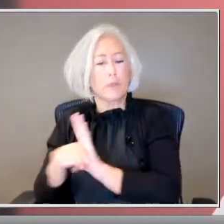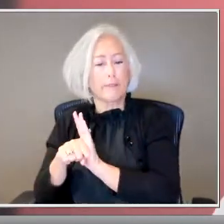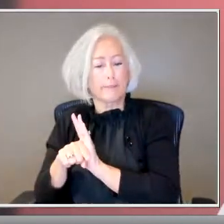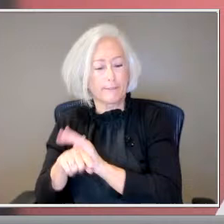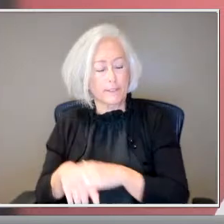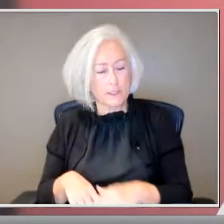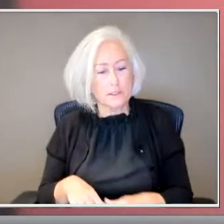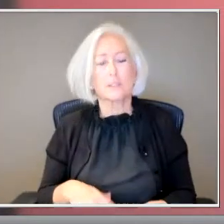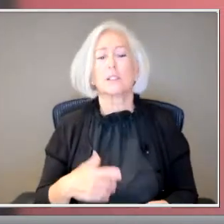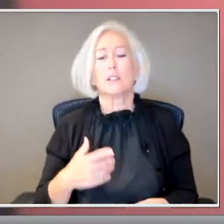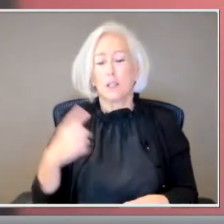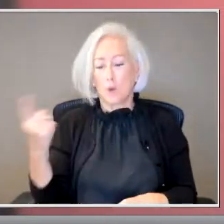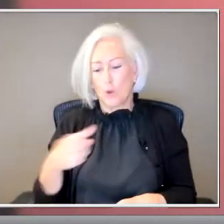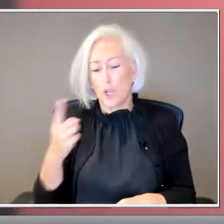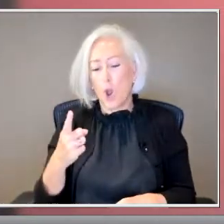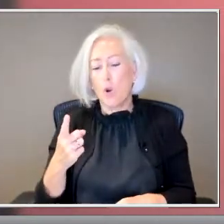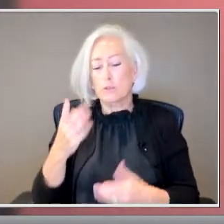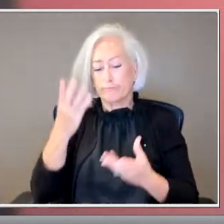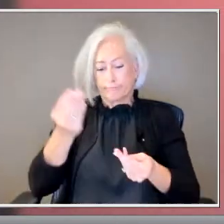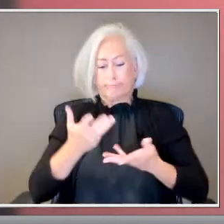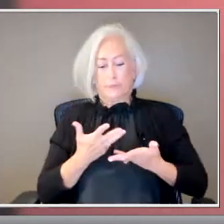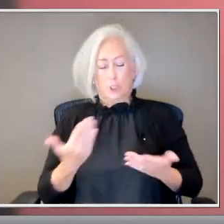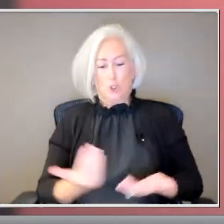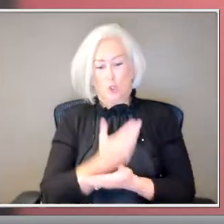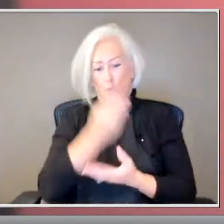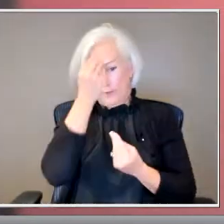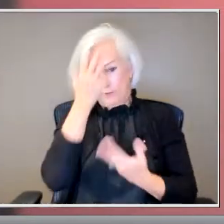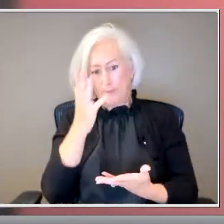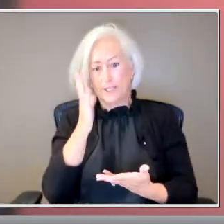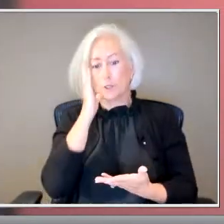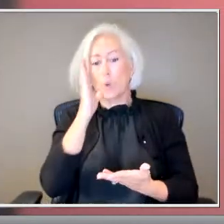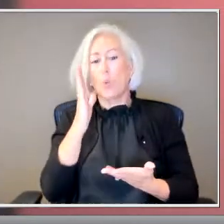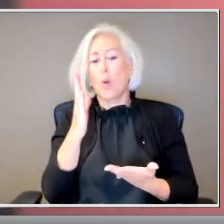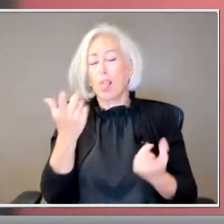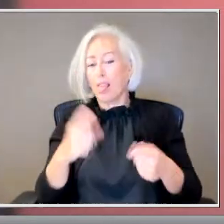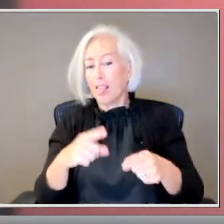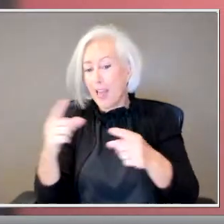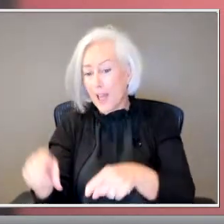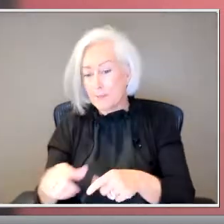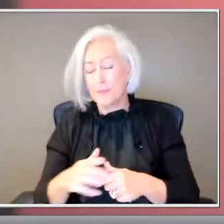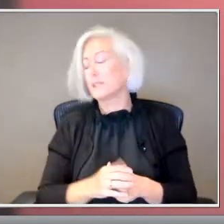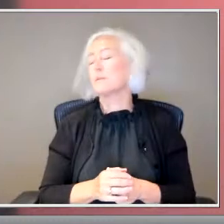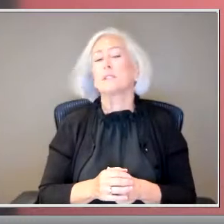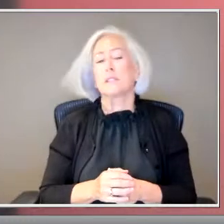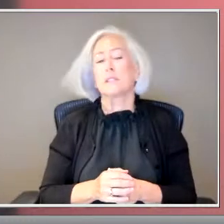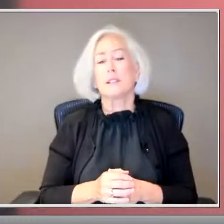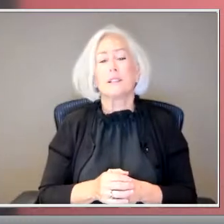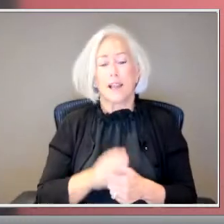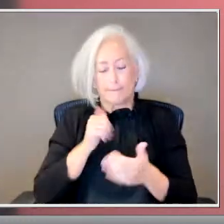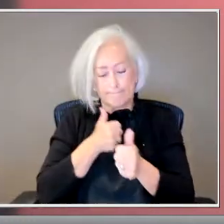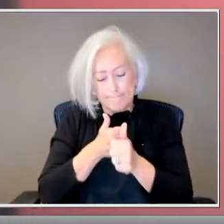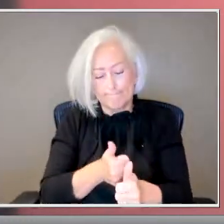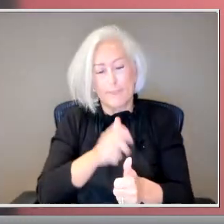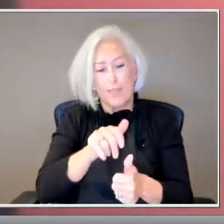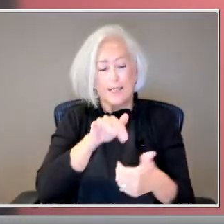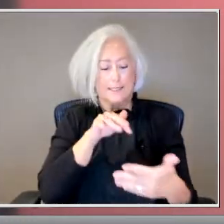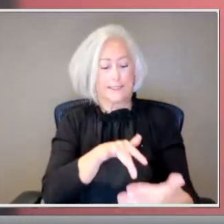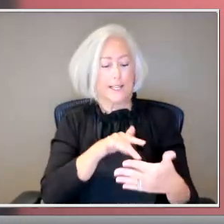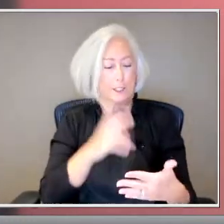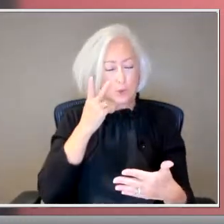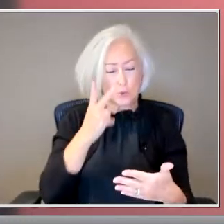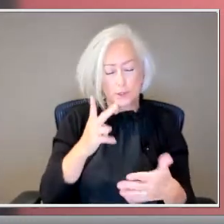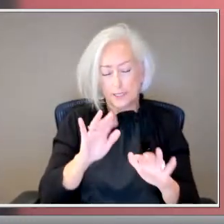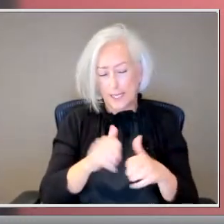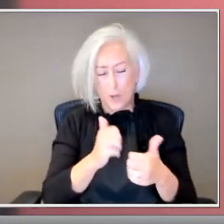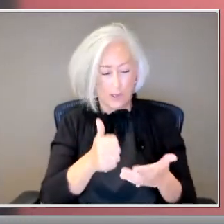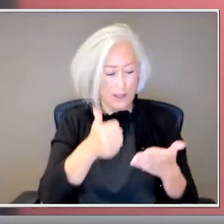a heads up in knowing what the technology is. And while using it as a part of the study, we again know the pros and cons, advantages, disadvantages, and what are